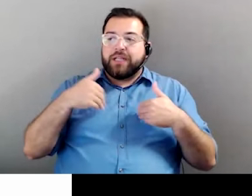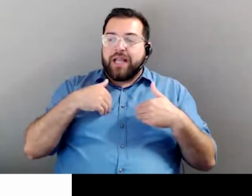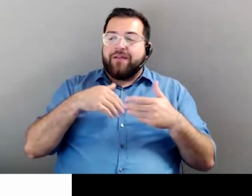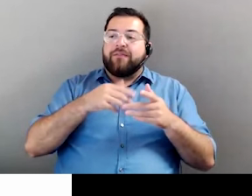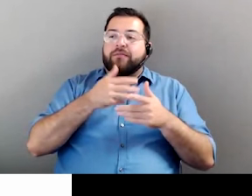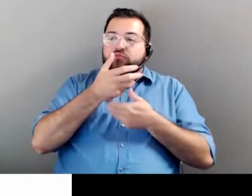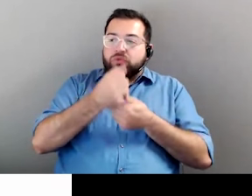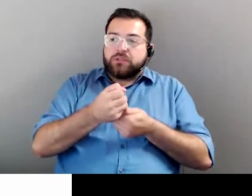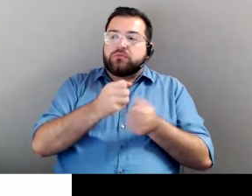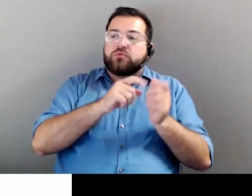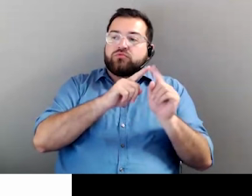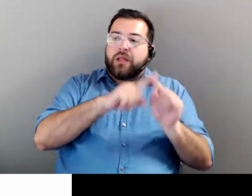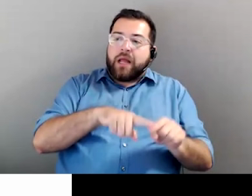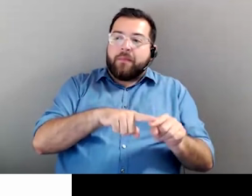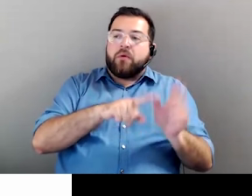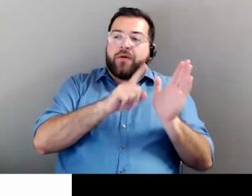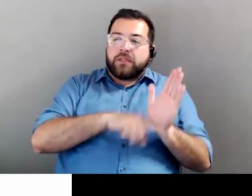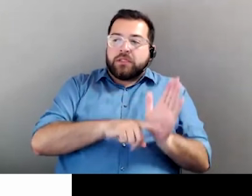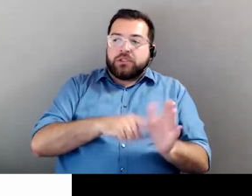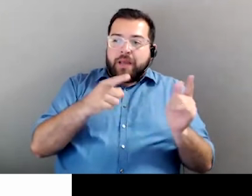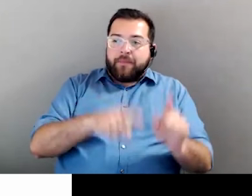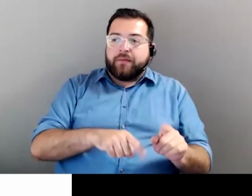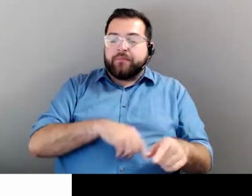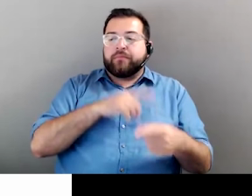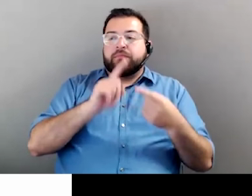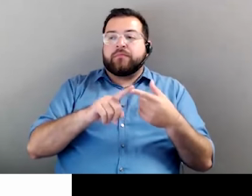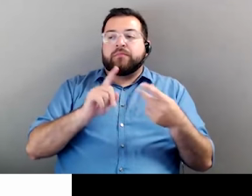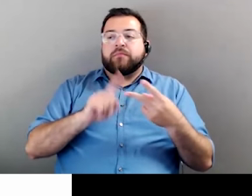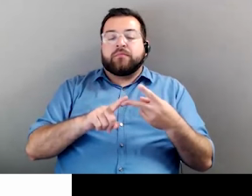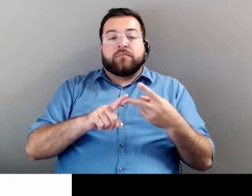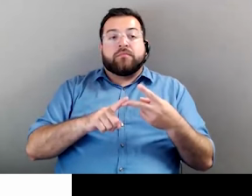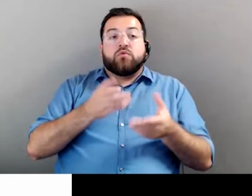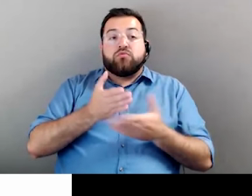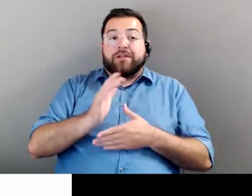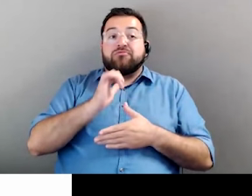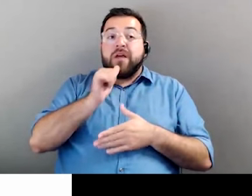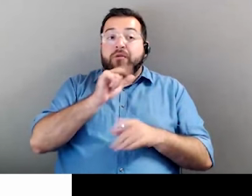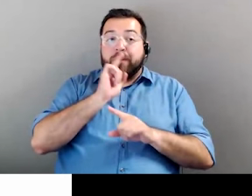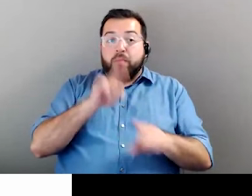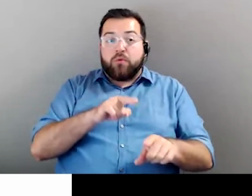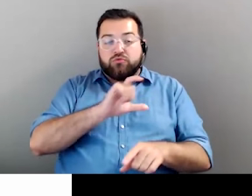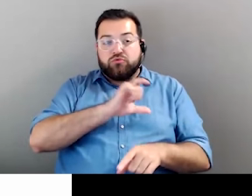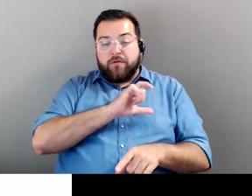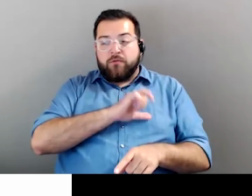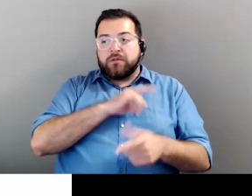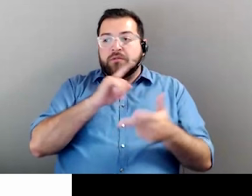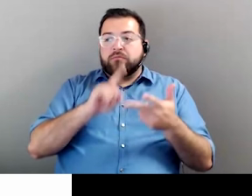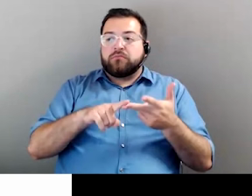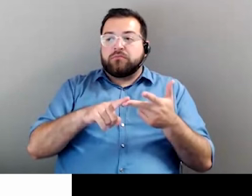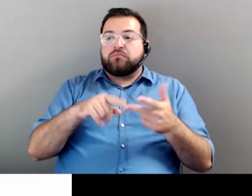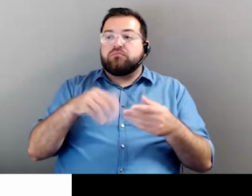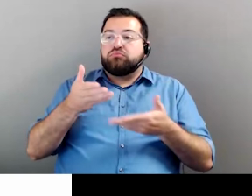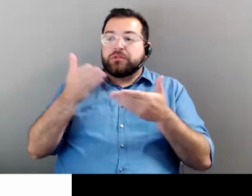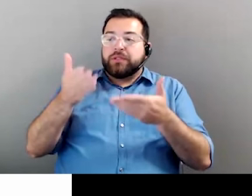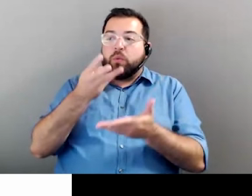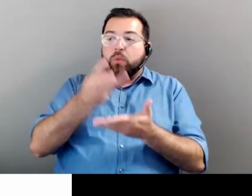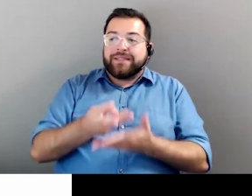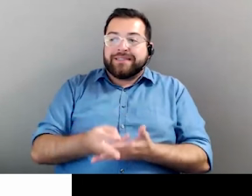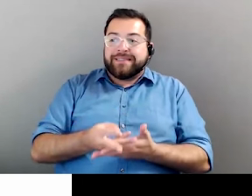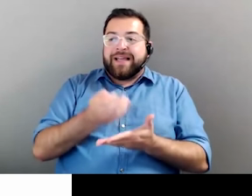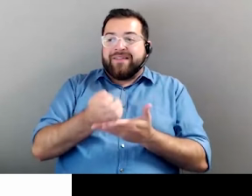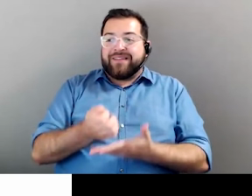institution. The right to not report this to law enforcement, the right to present witnesses and evidence, to have